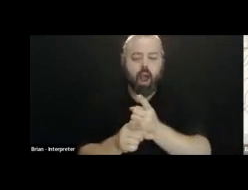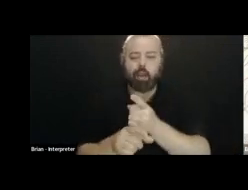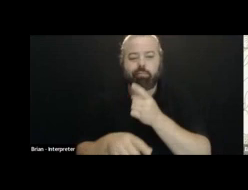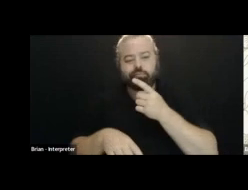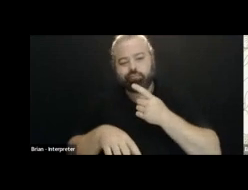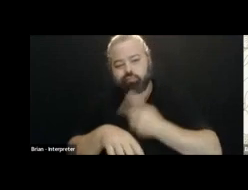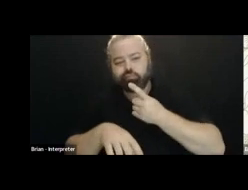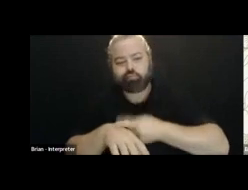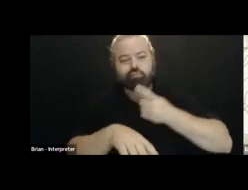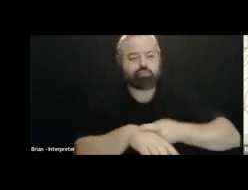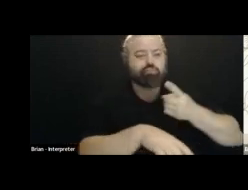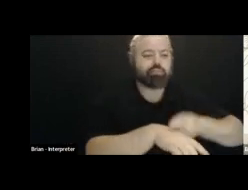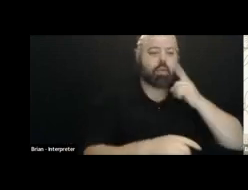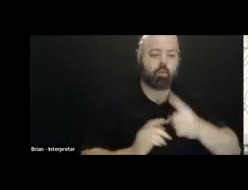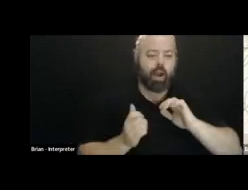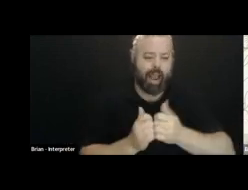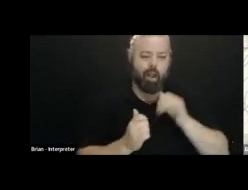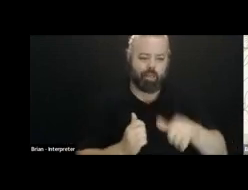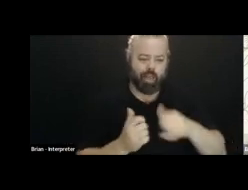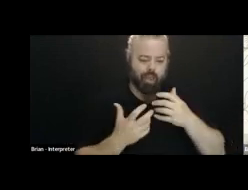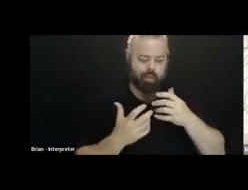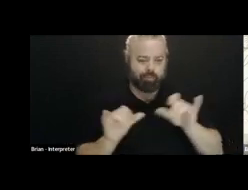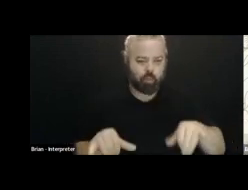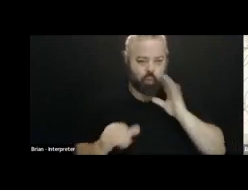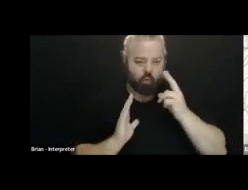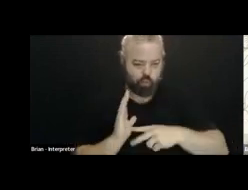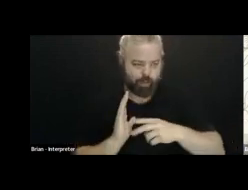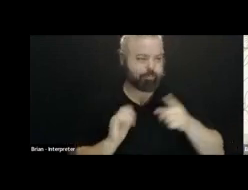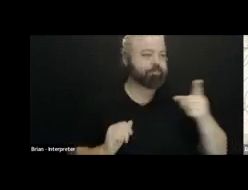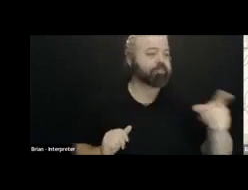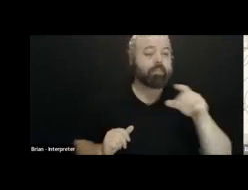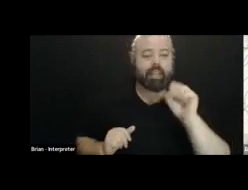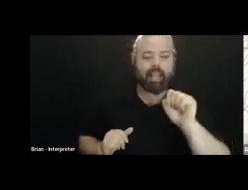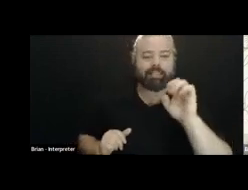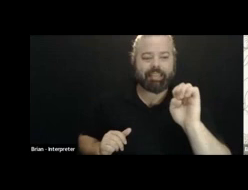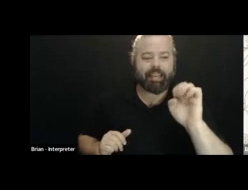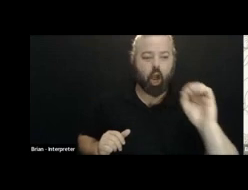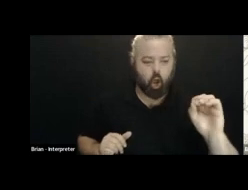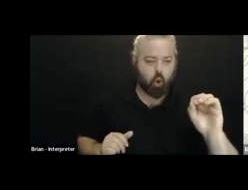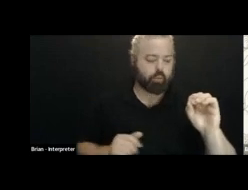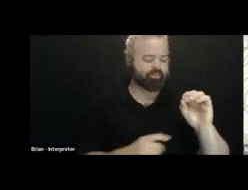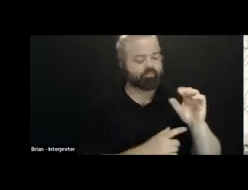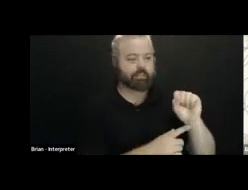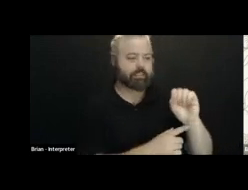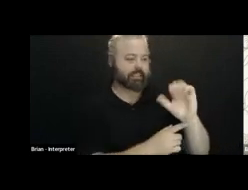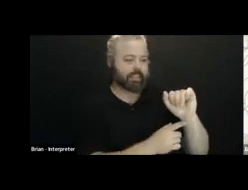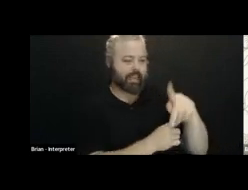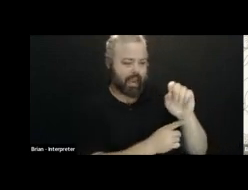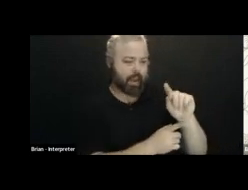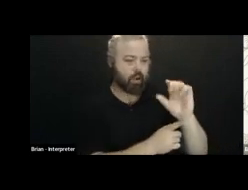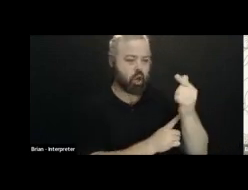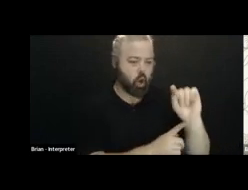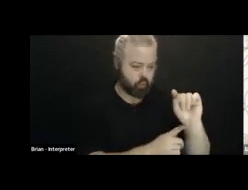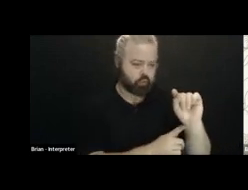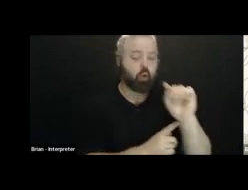I think this is a good place to wrap up, but SEO, the scapegoat. So search engine optimization, or SEO, is